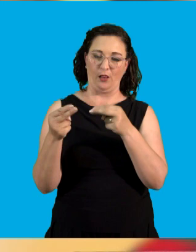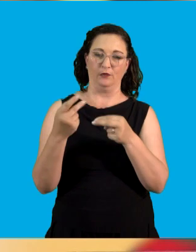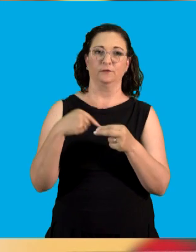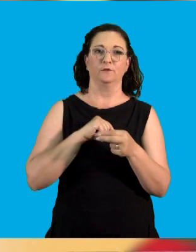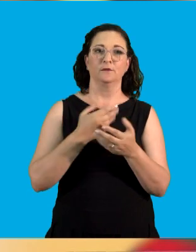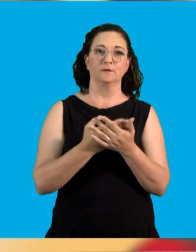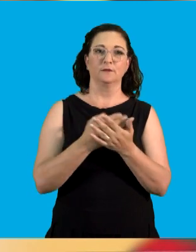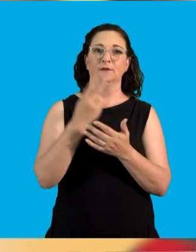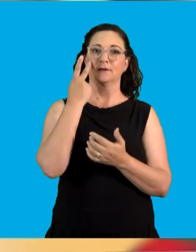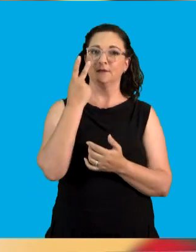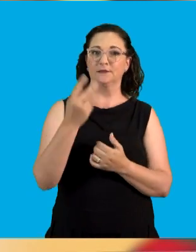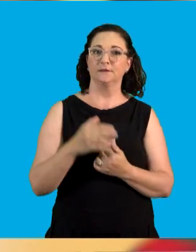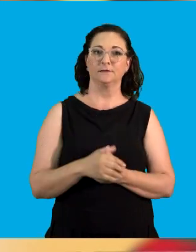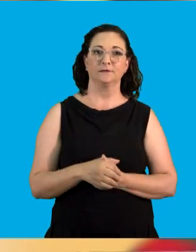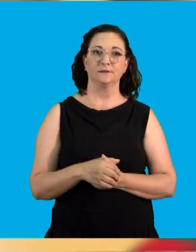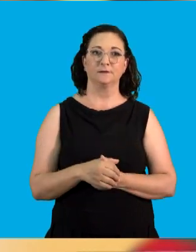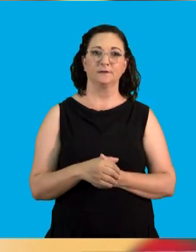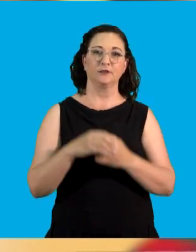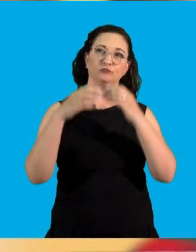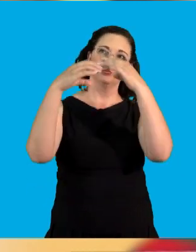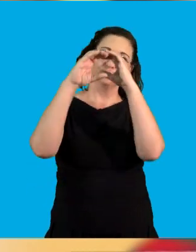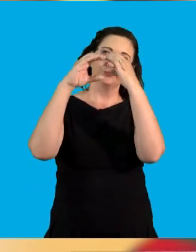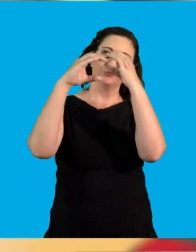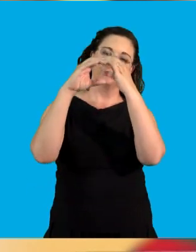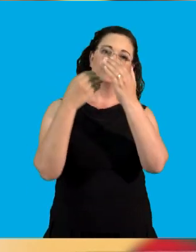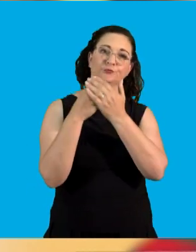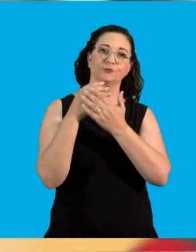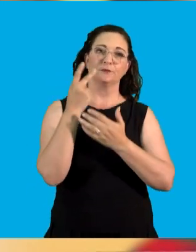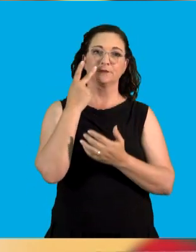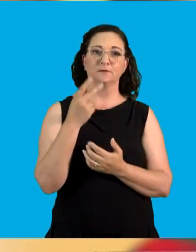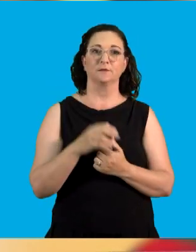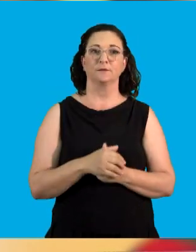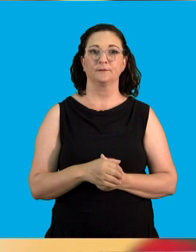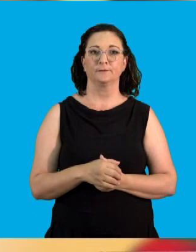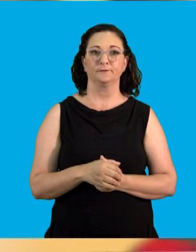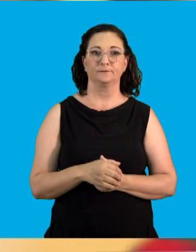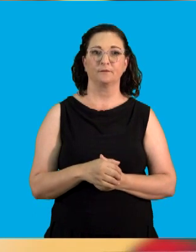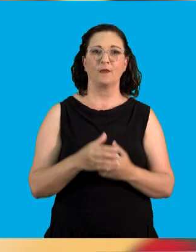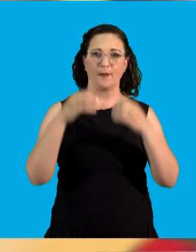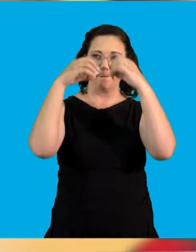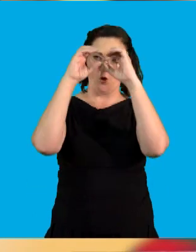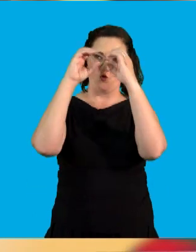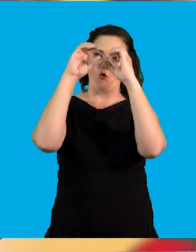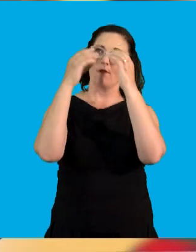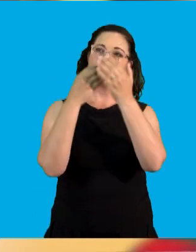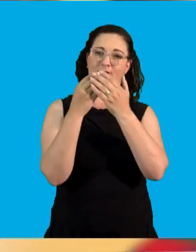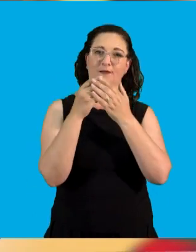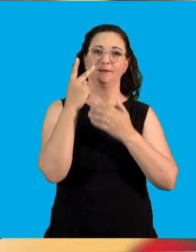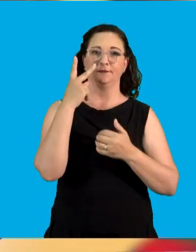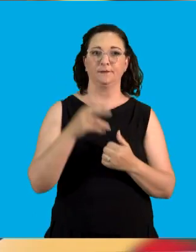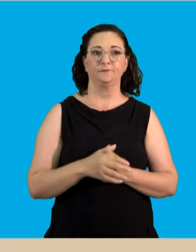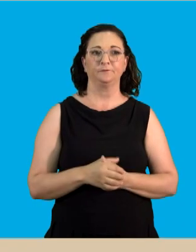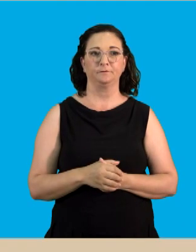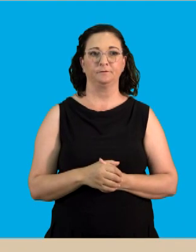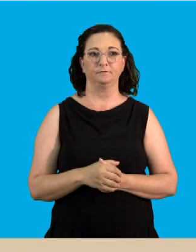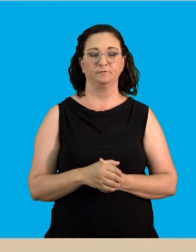ones that we are able to see using our telescopes or even using our binocular. All right.